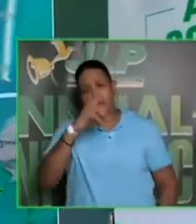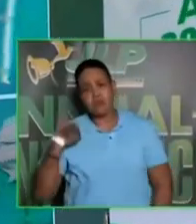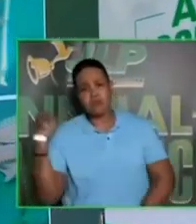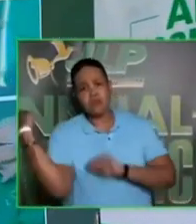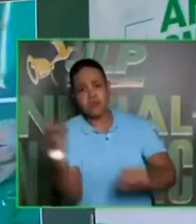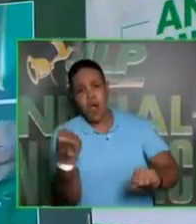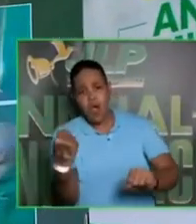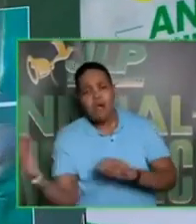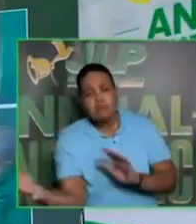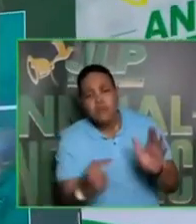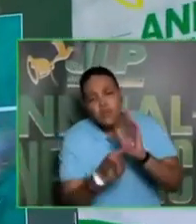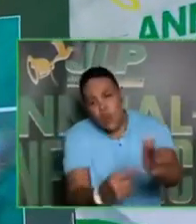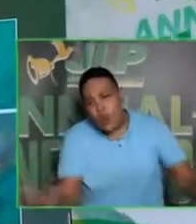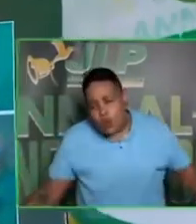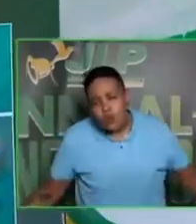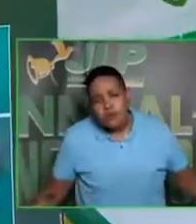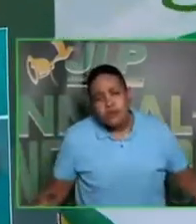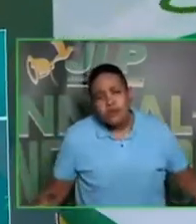action.